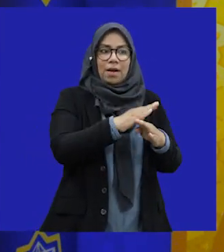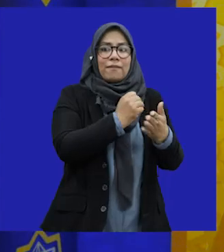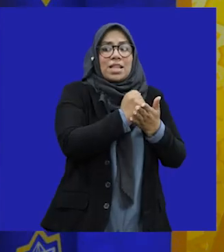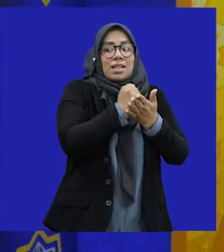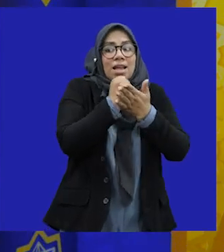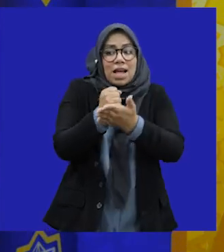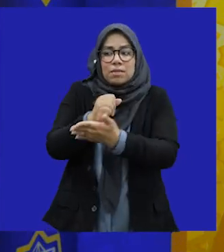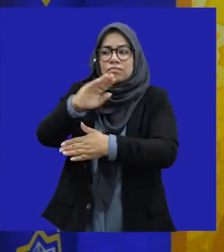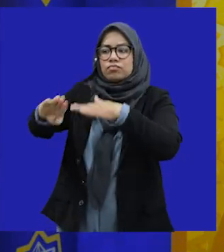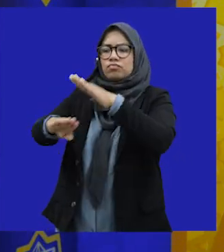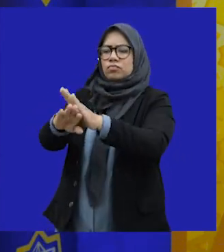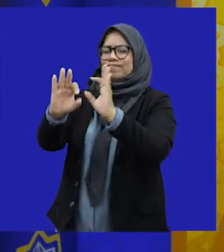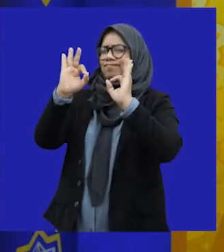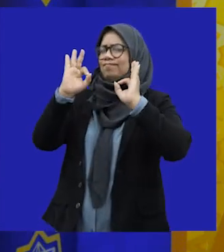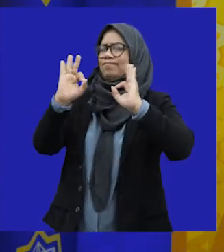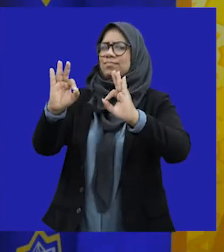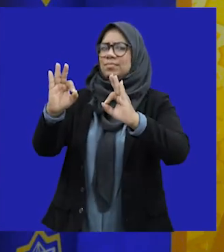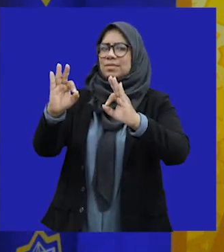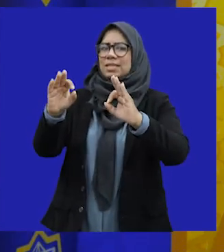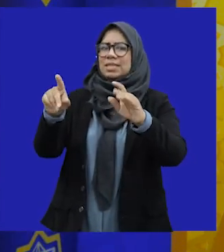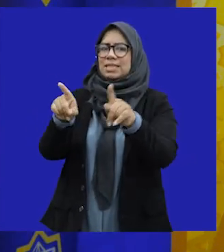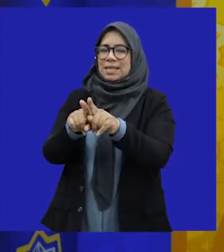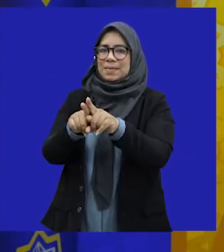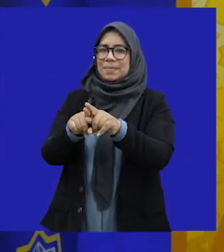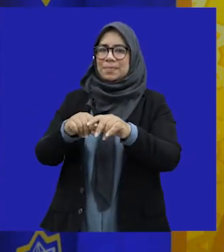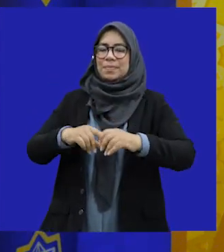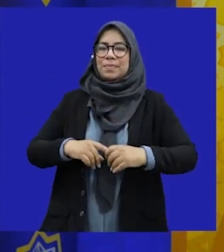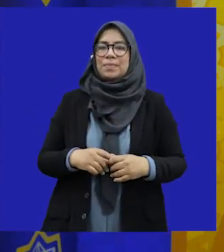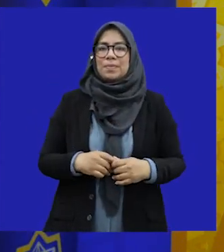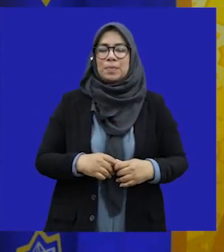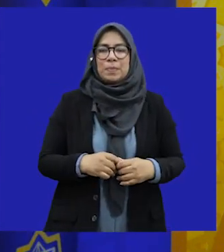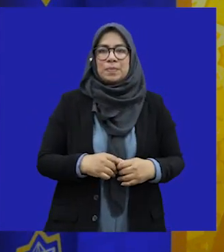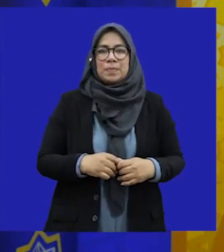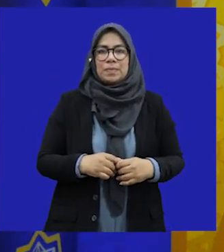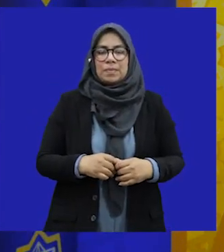that all the actions will be considered similarly.